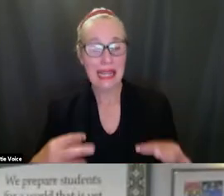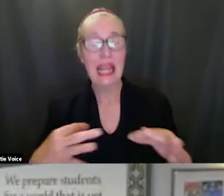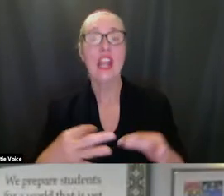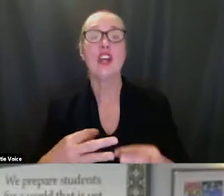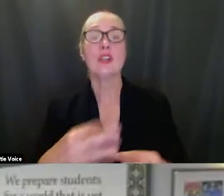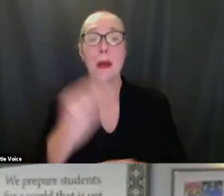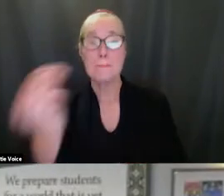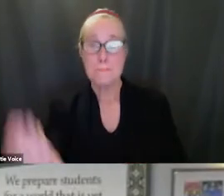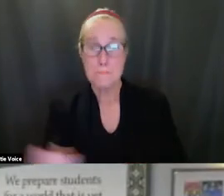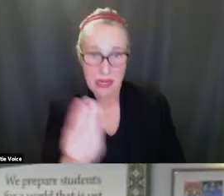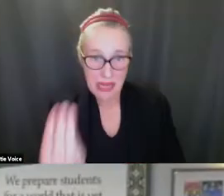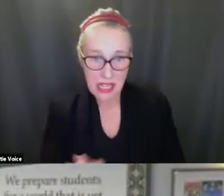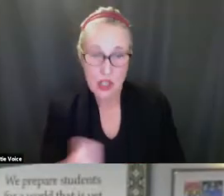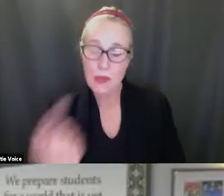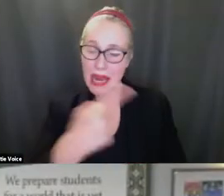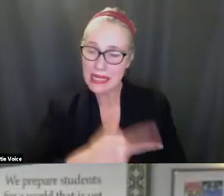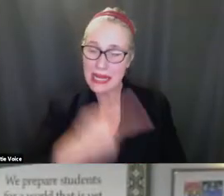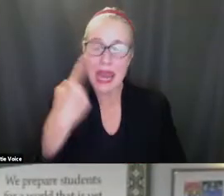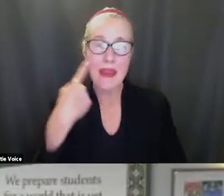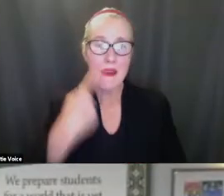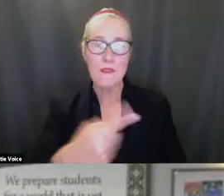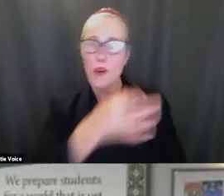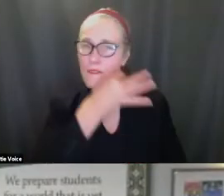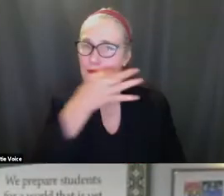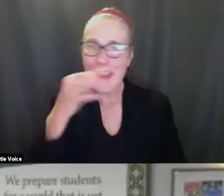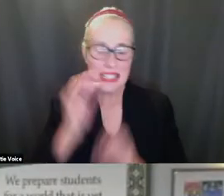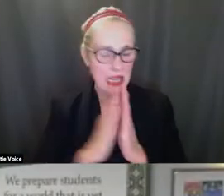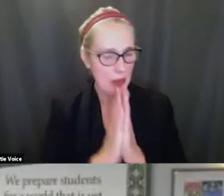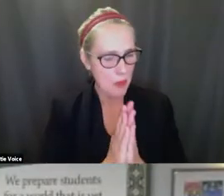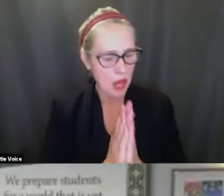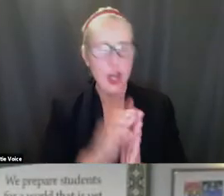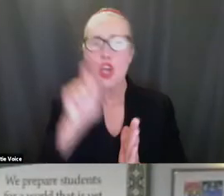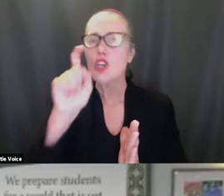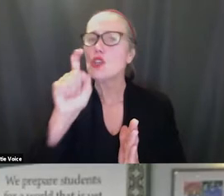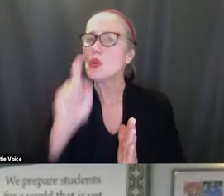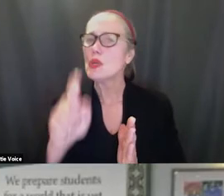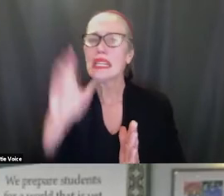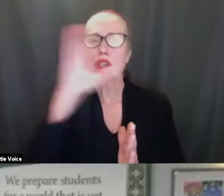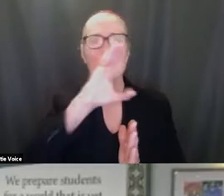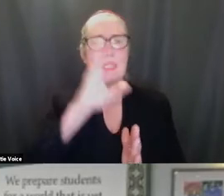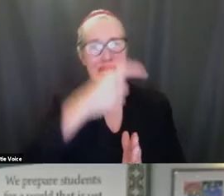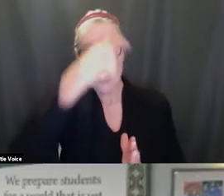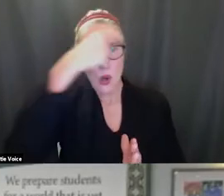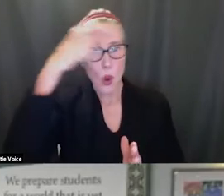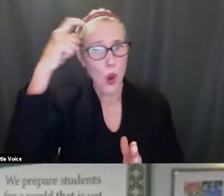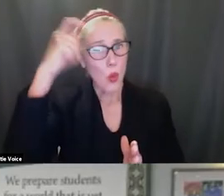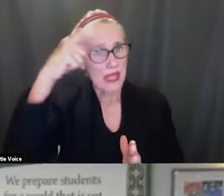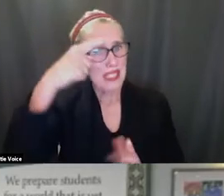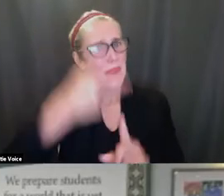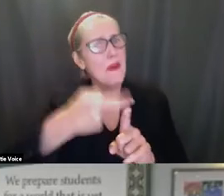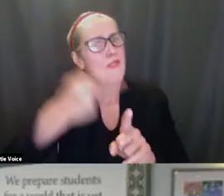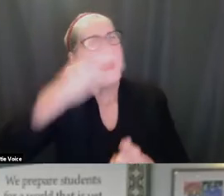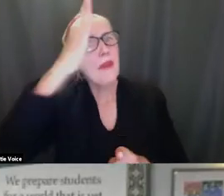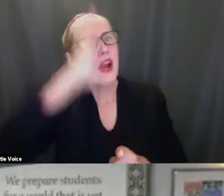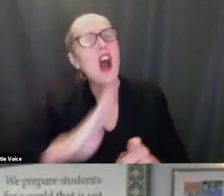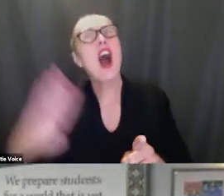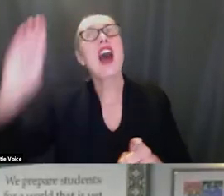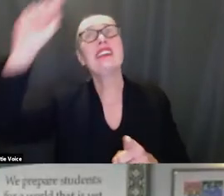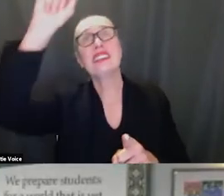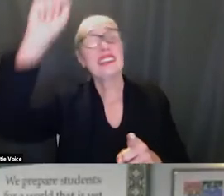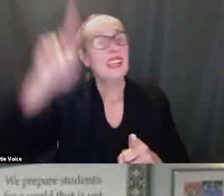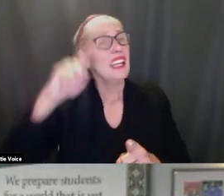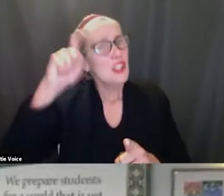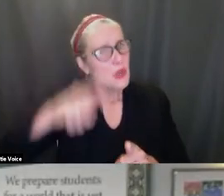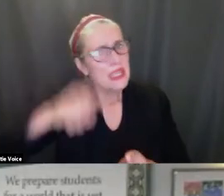above that's what you need to do and i hope you believe in god i don't know if you do but if you don't you can talk to me and i would